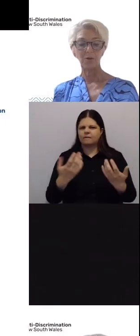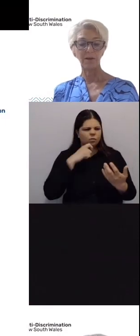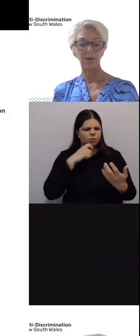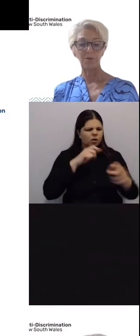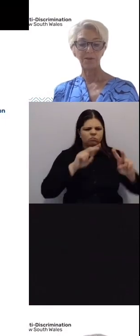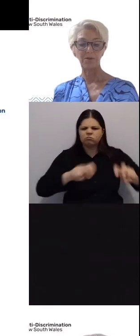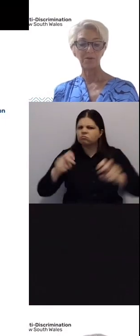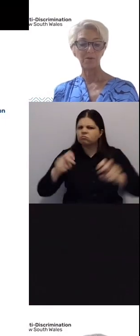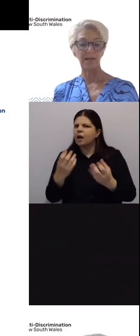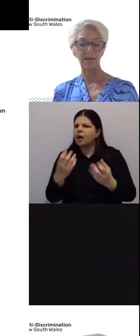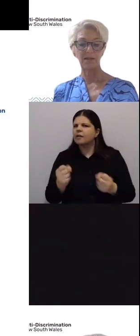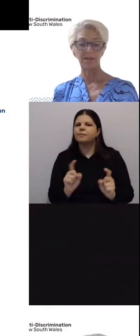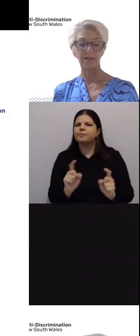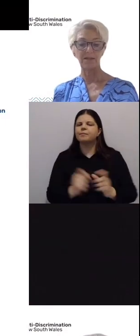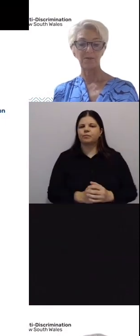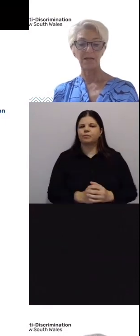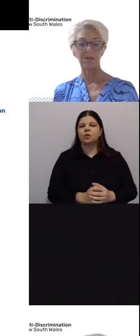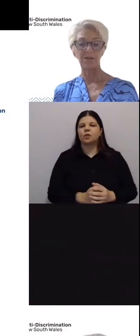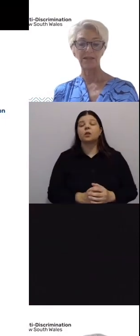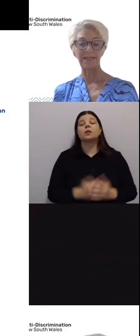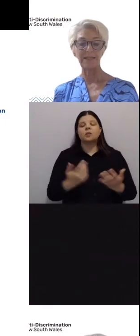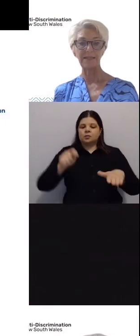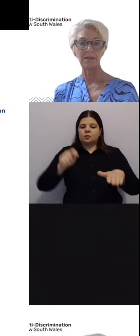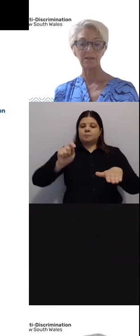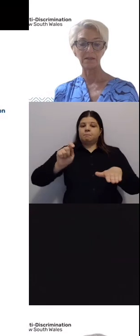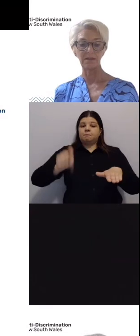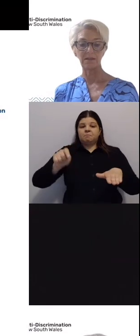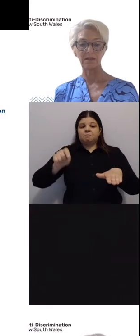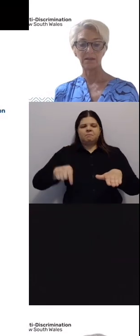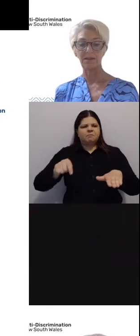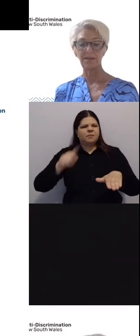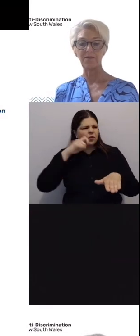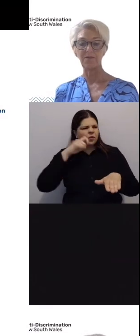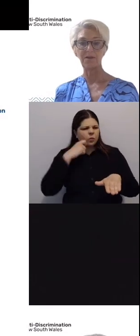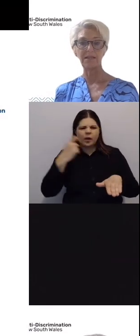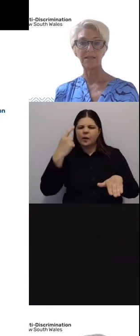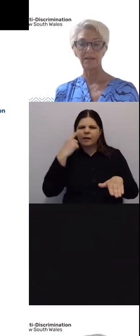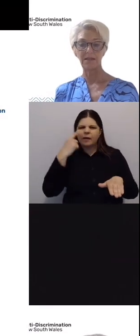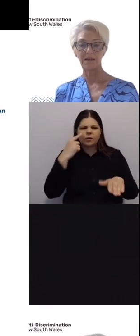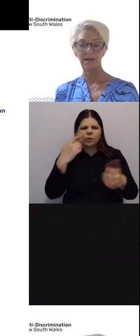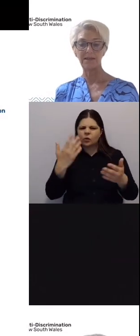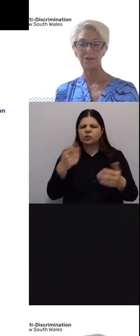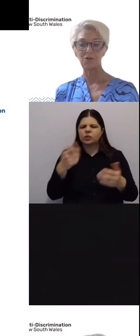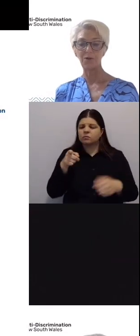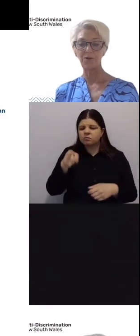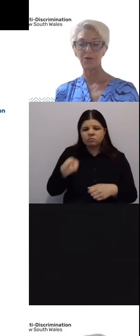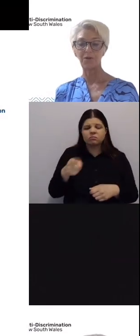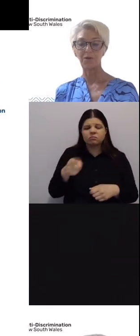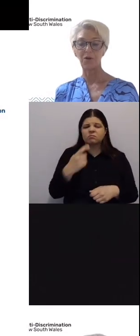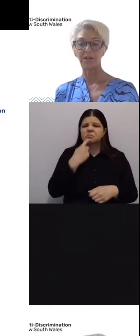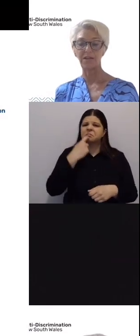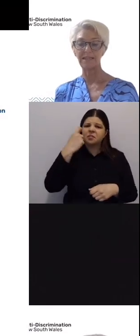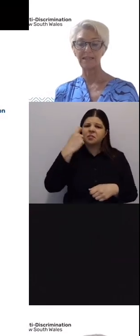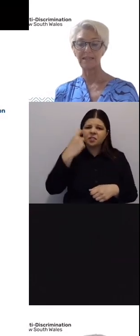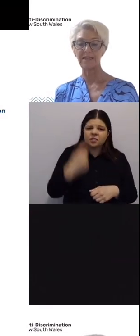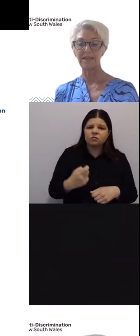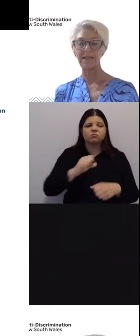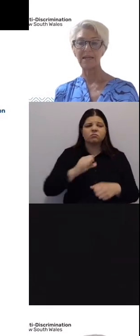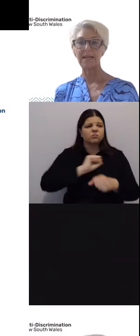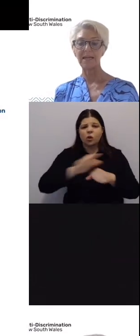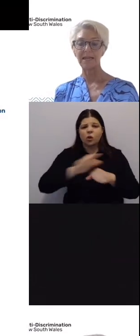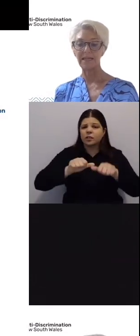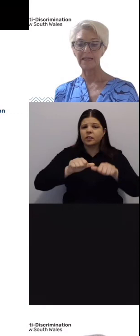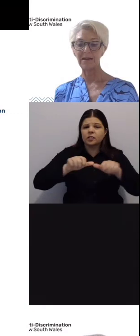The tribunal may also take into consideration the incidence, severity, and distribution of